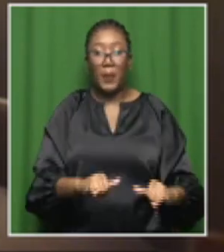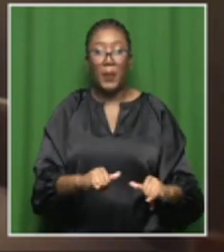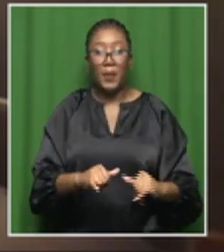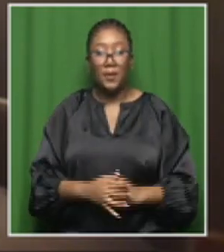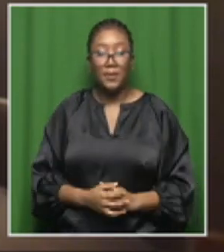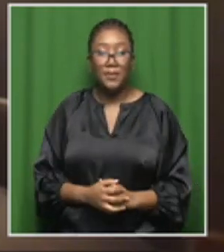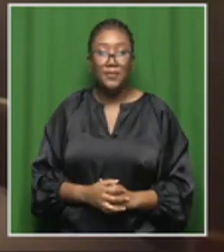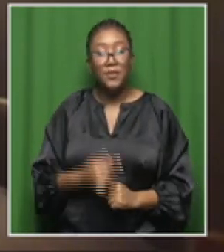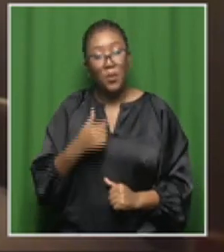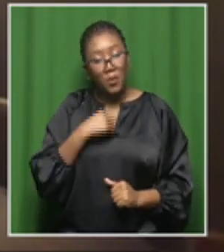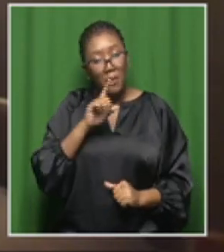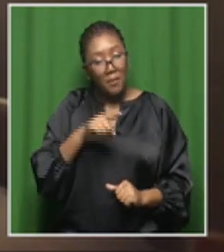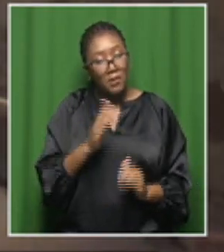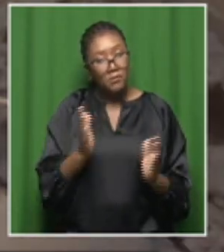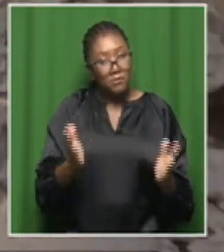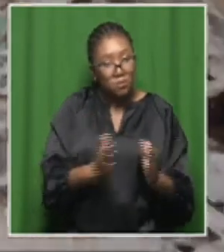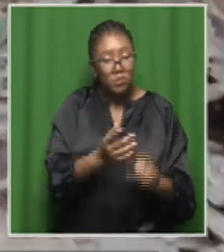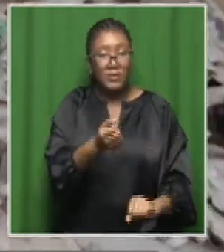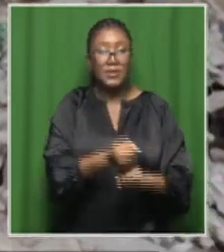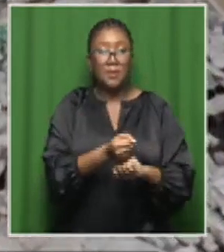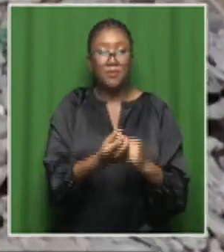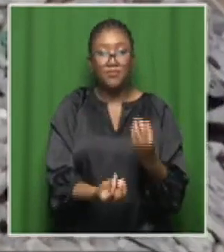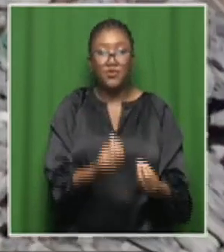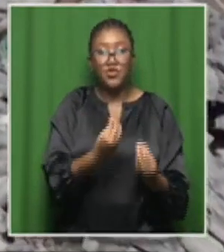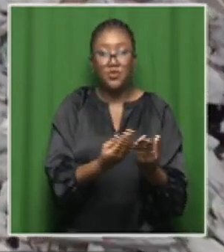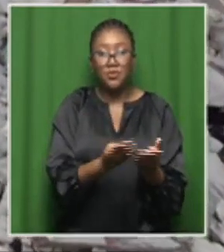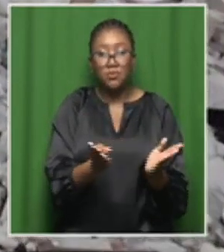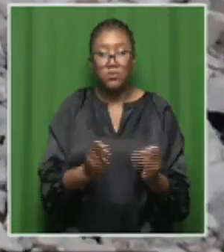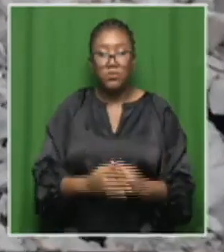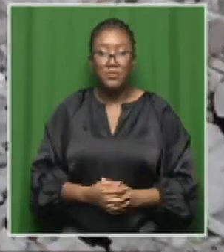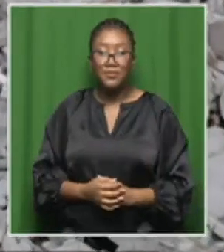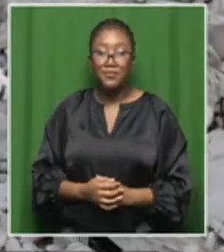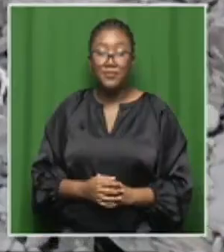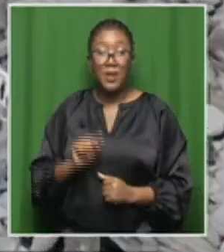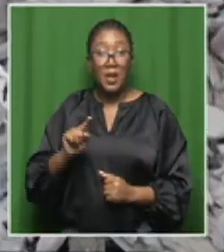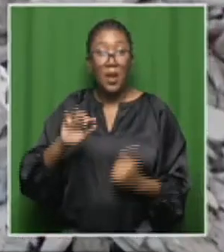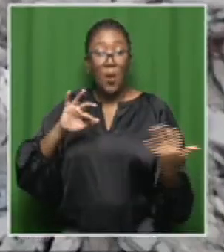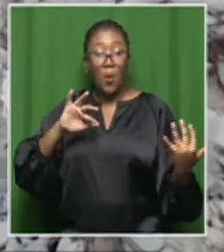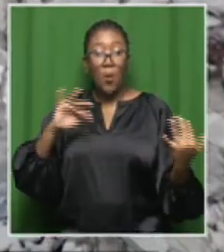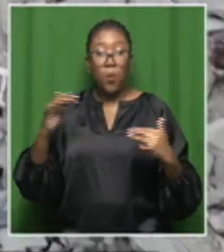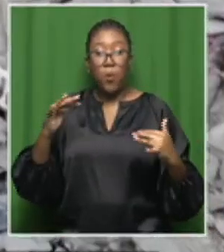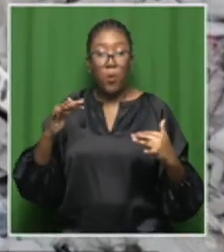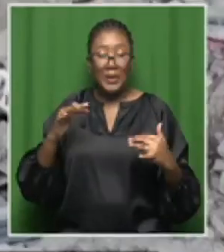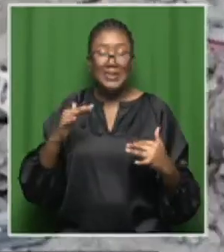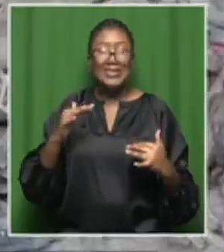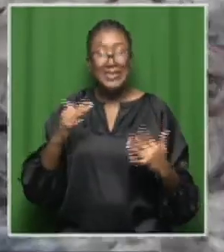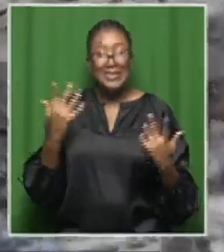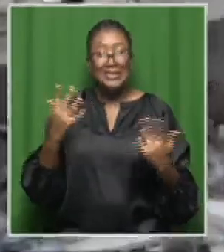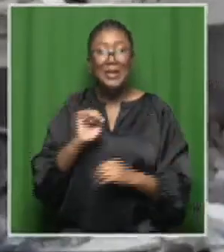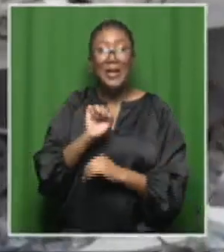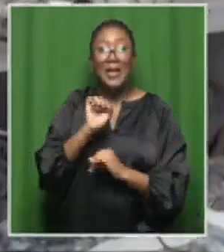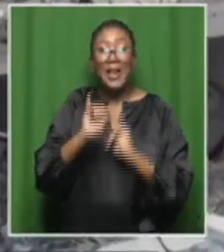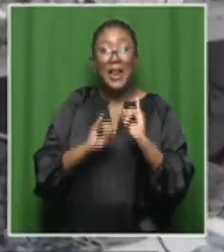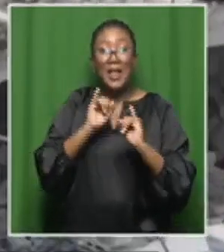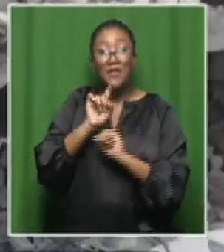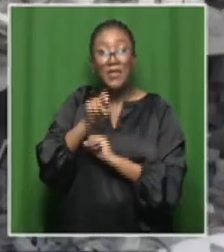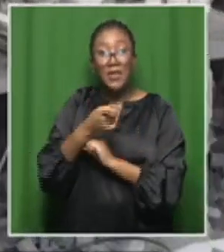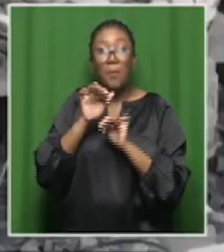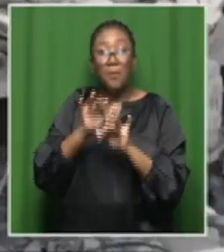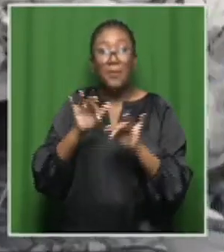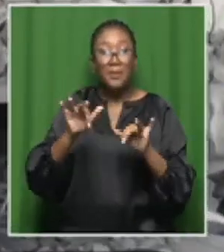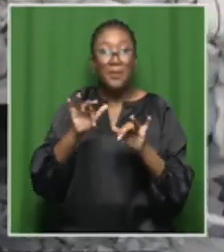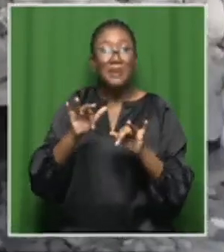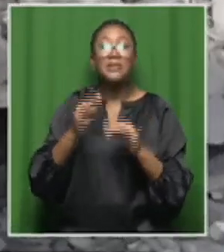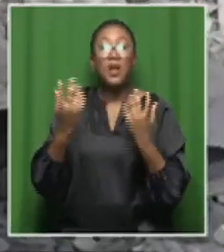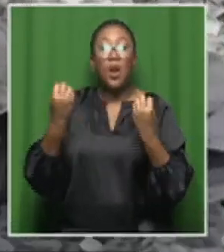We must be there for them now. The war has also left more than 11,000 people missing, corpses likely